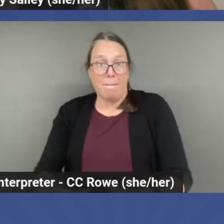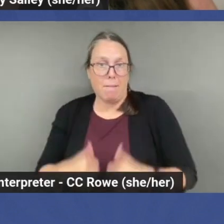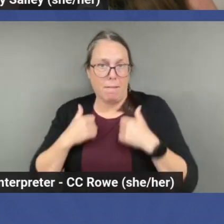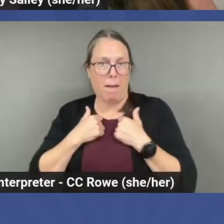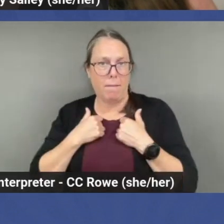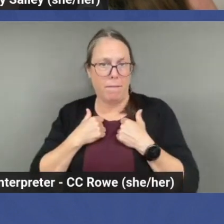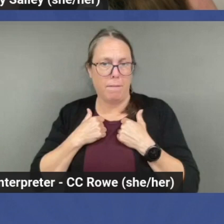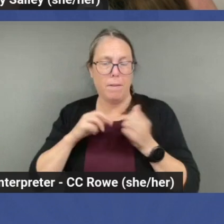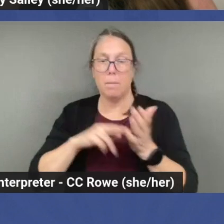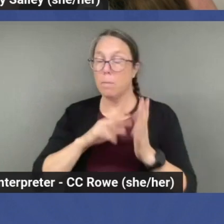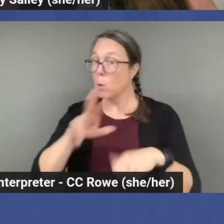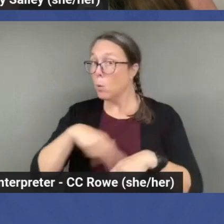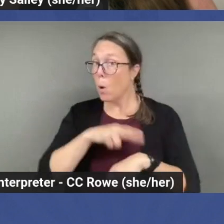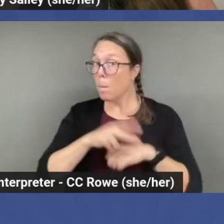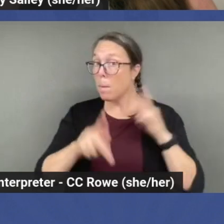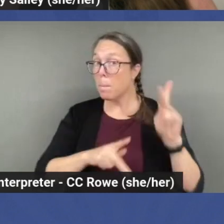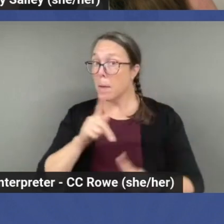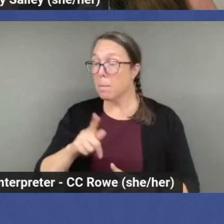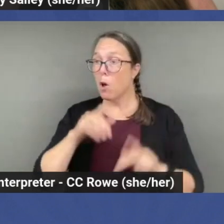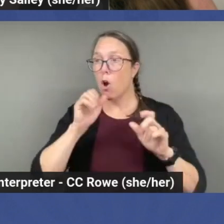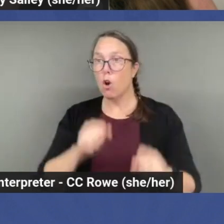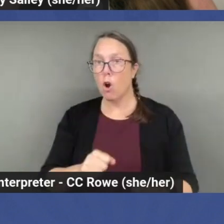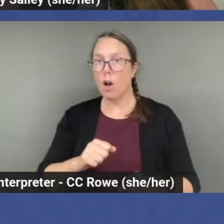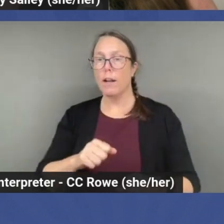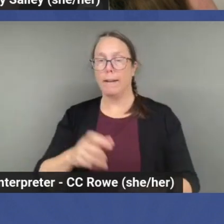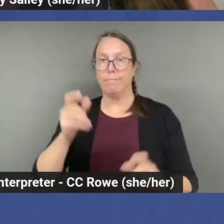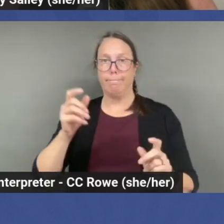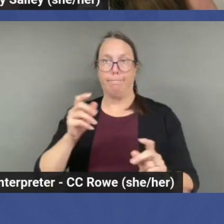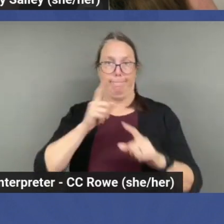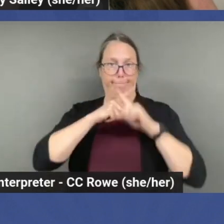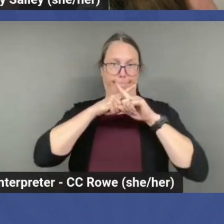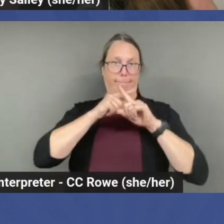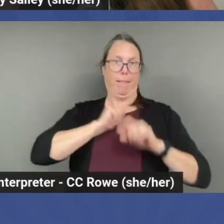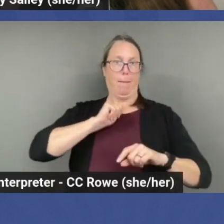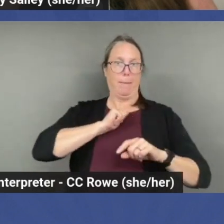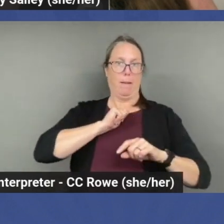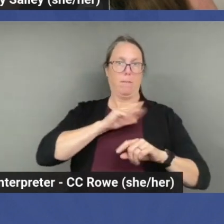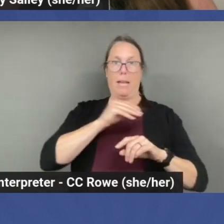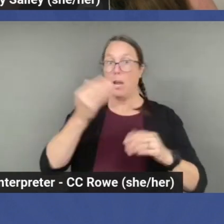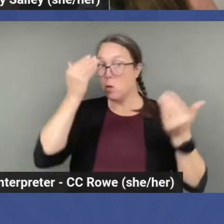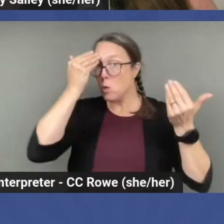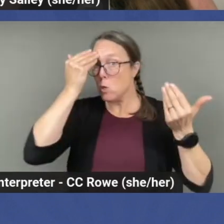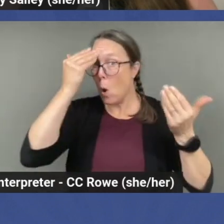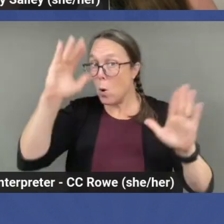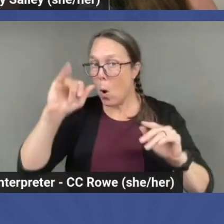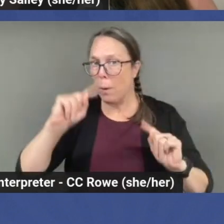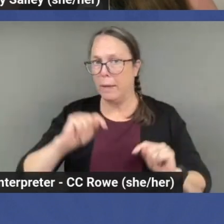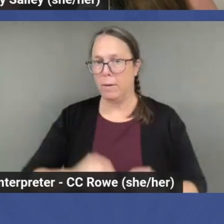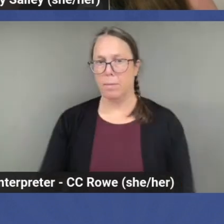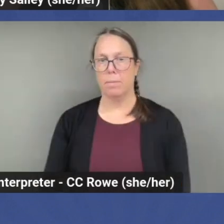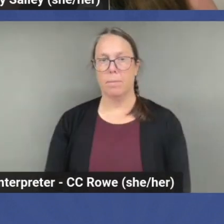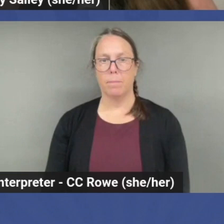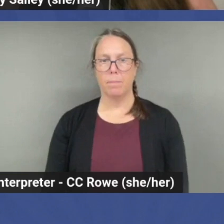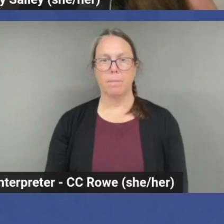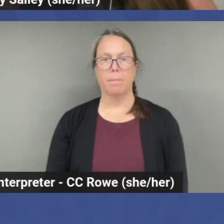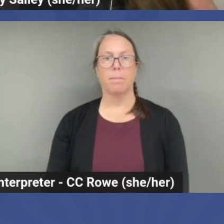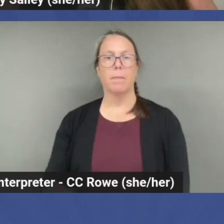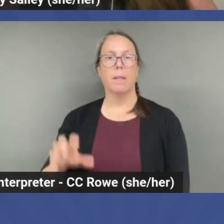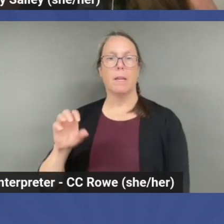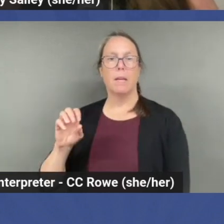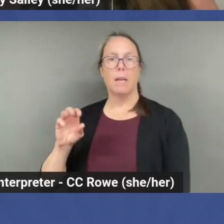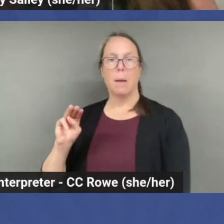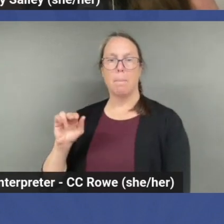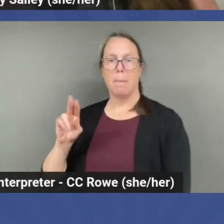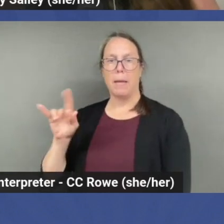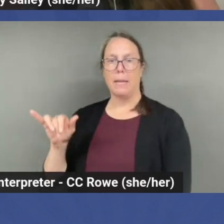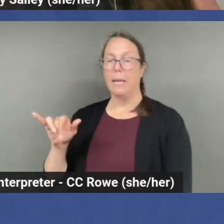normal people could be censoring themselves and they don't even notice it. Yeah, excellent point. I'd like to